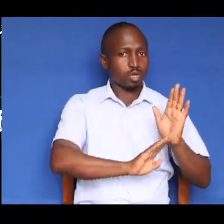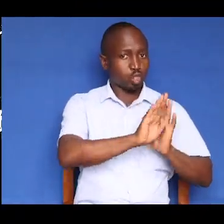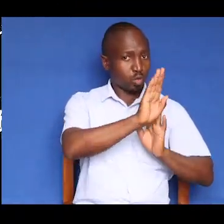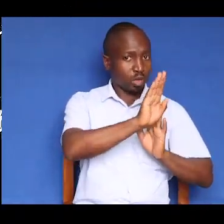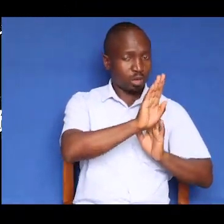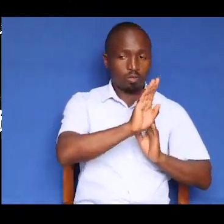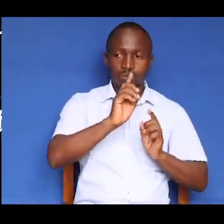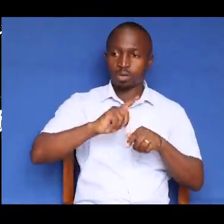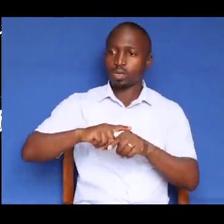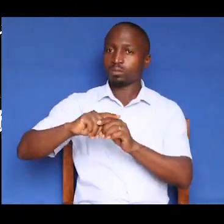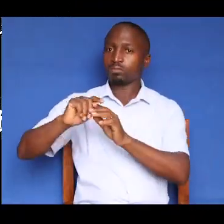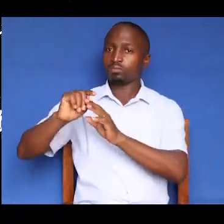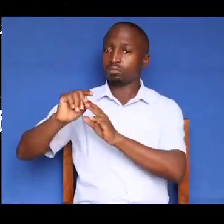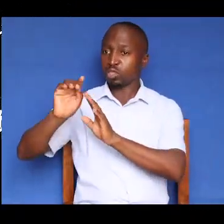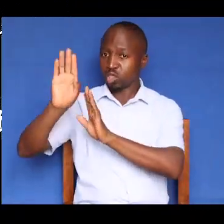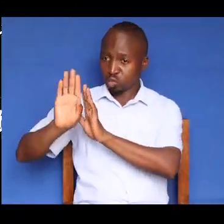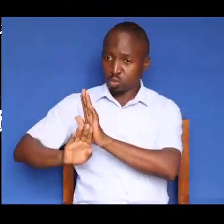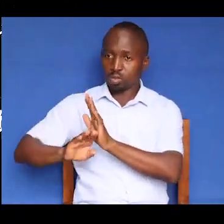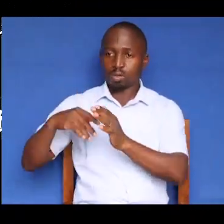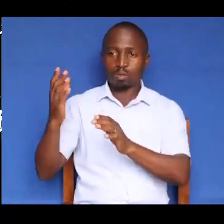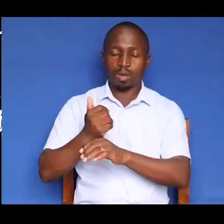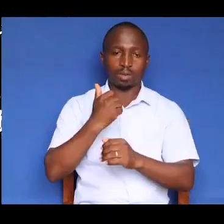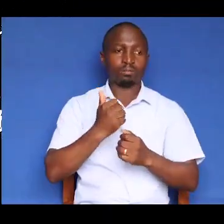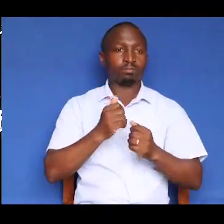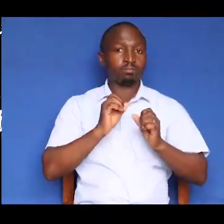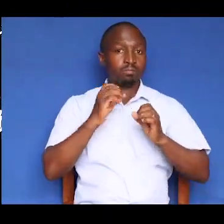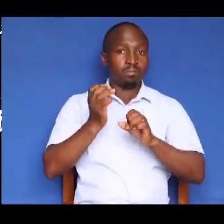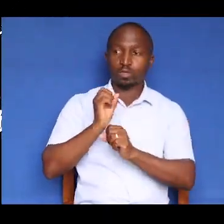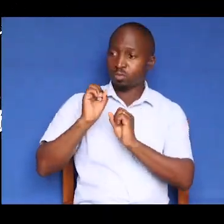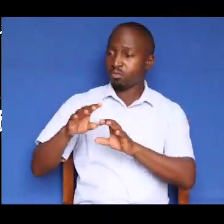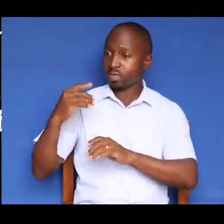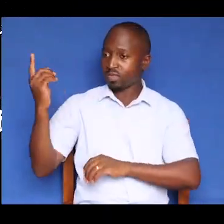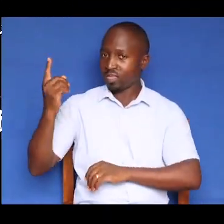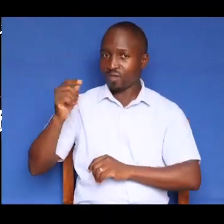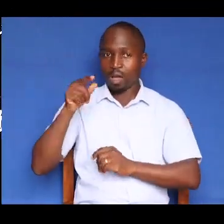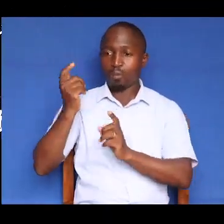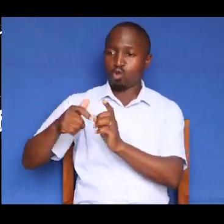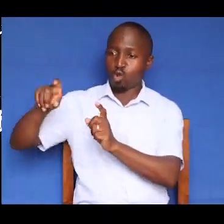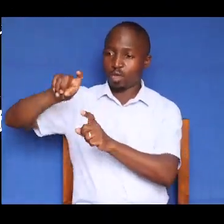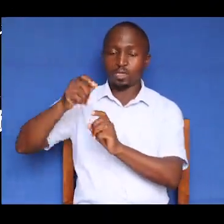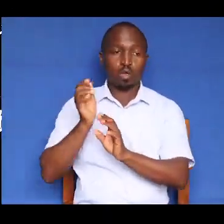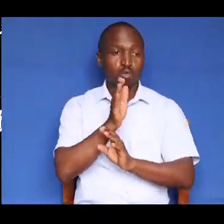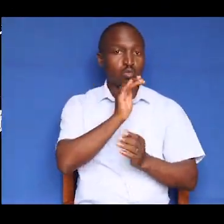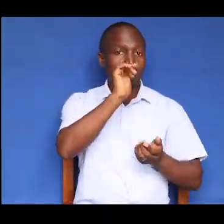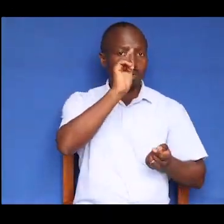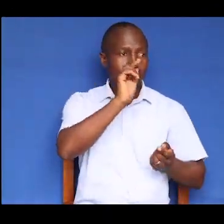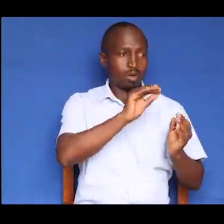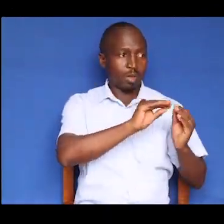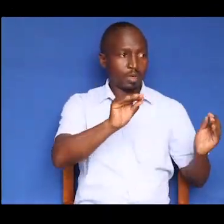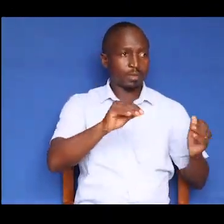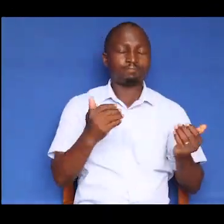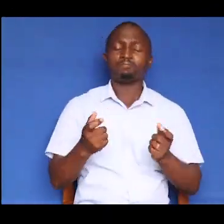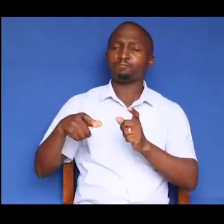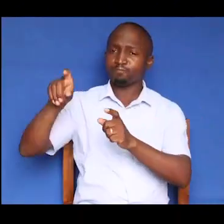is decreasing. To get a new national income, here we have to add, here we have to minus. Okay,